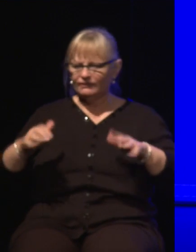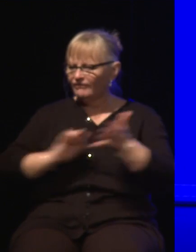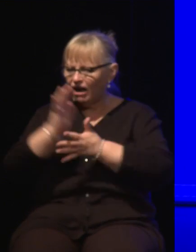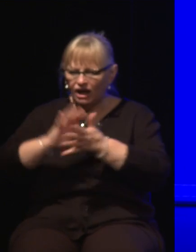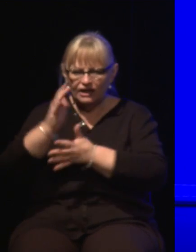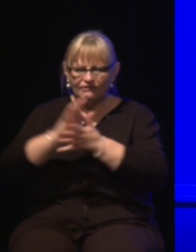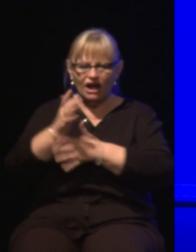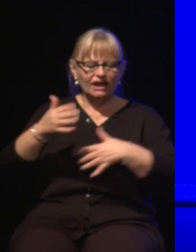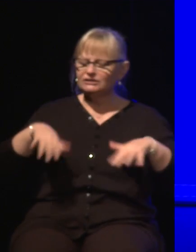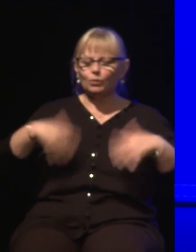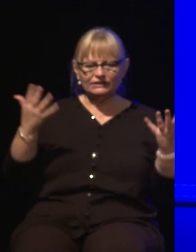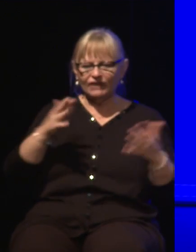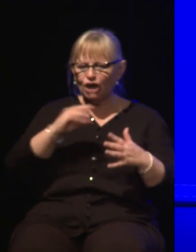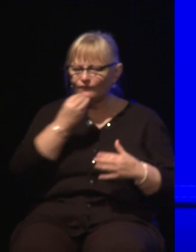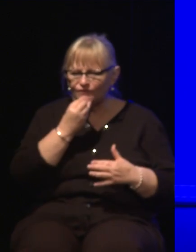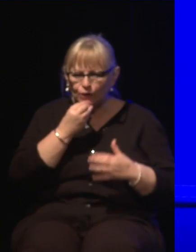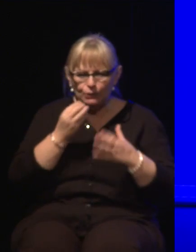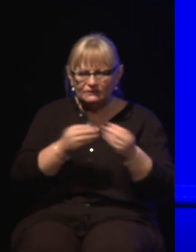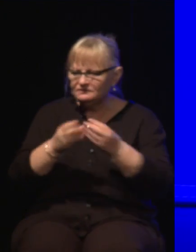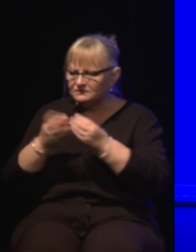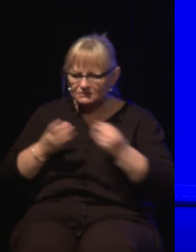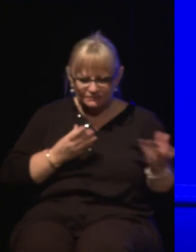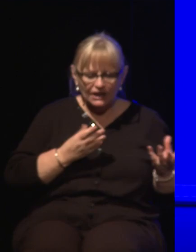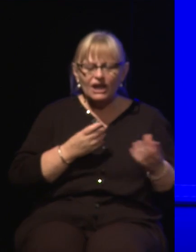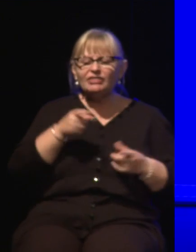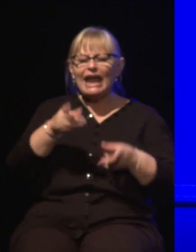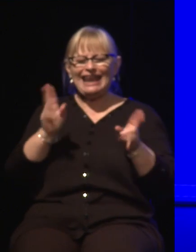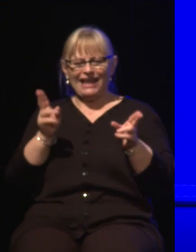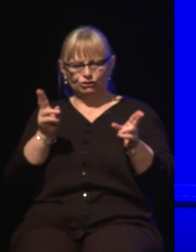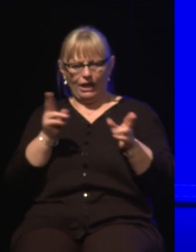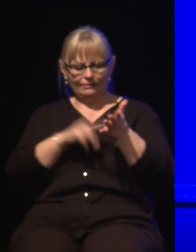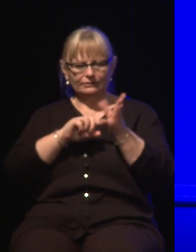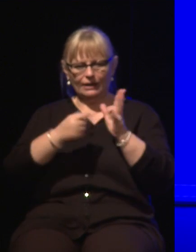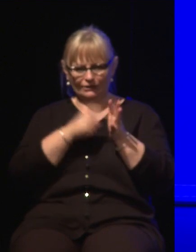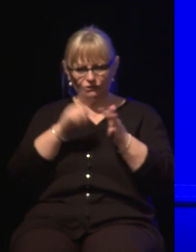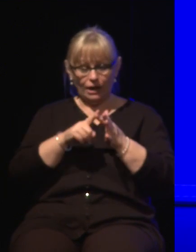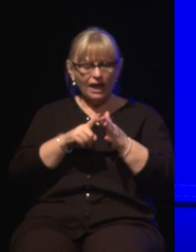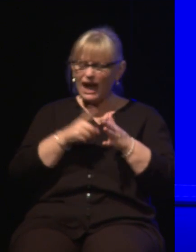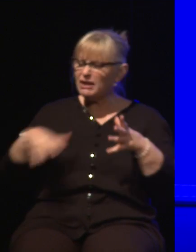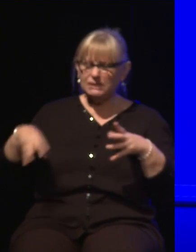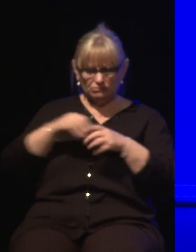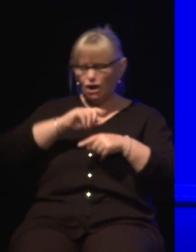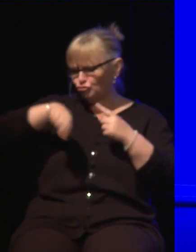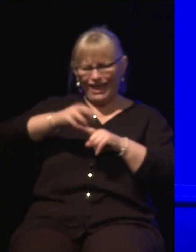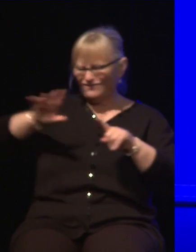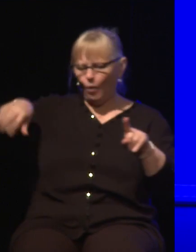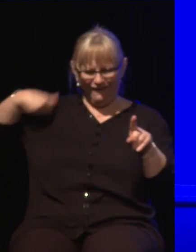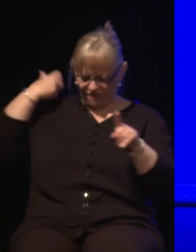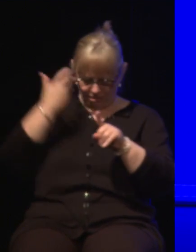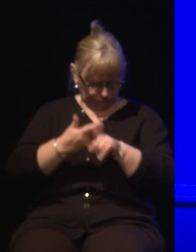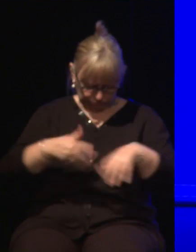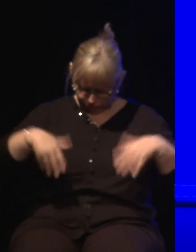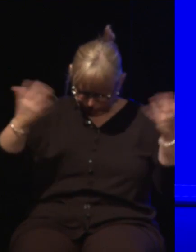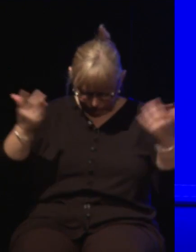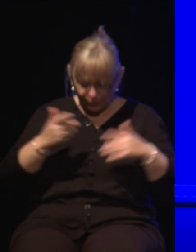fires, floods and famines. So natural risks have been a part of human life since before we